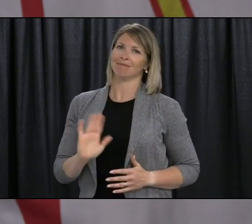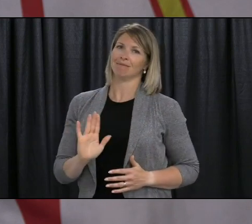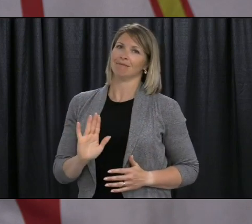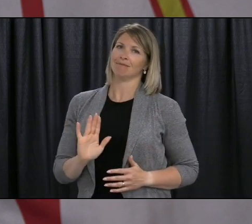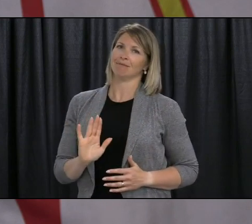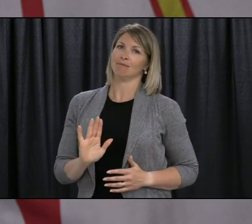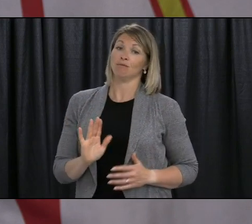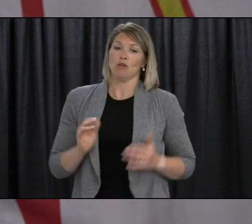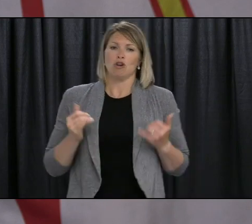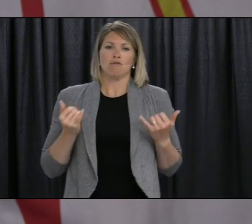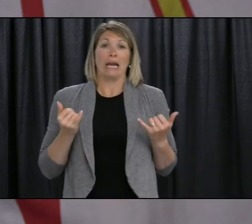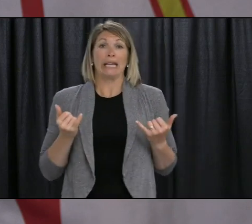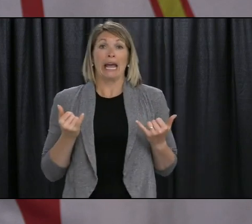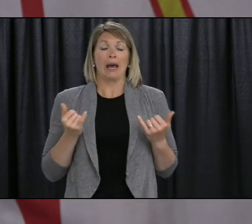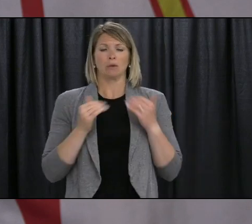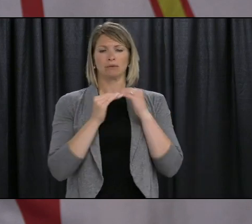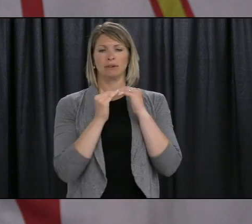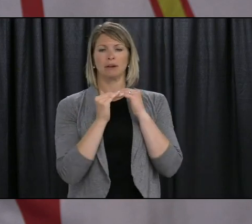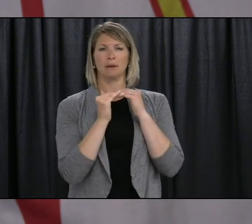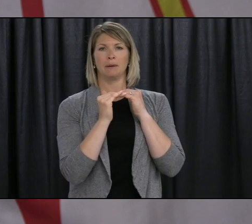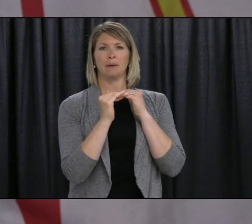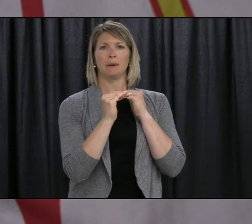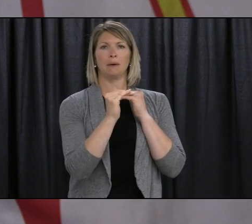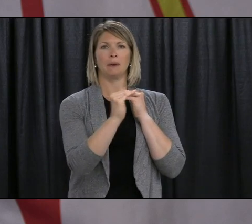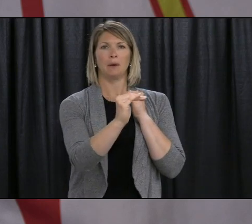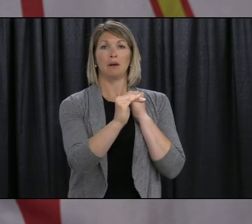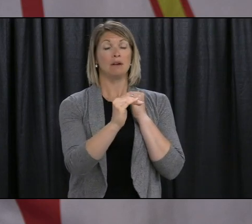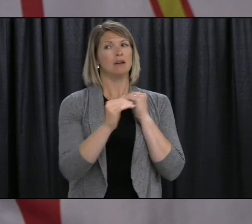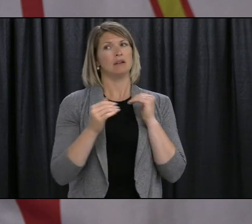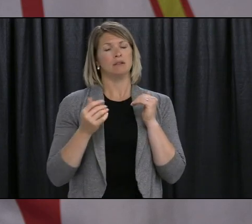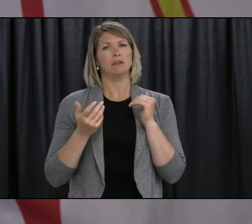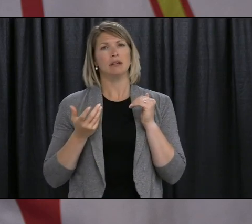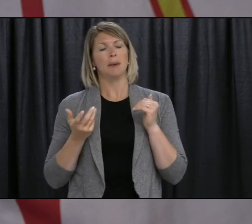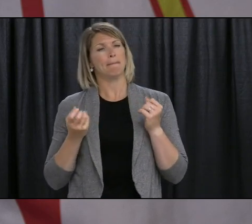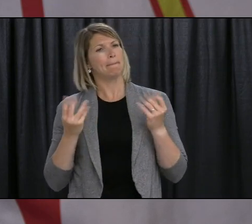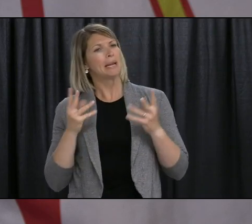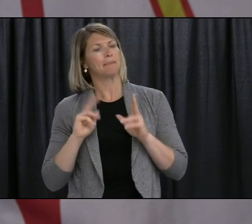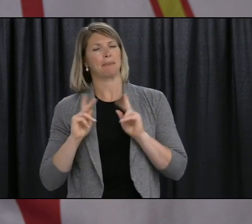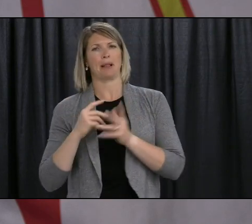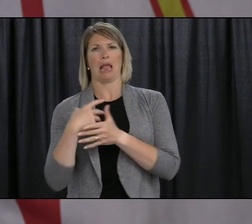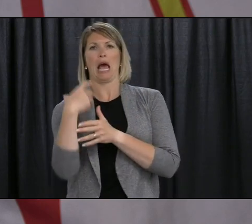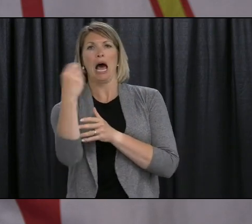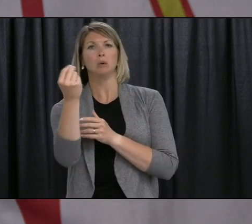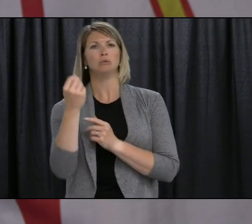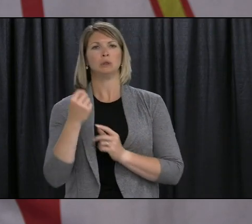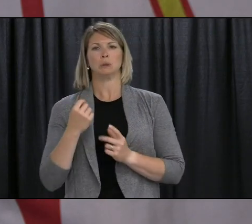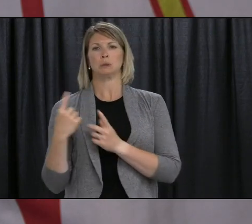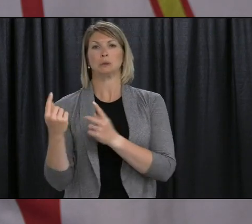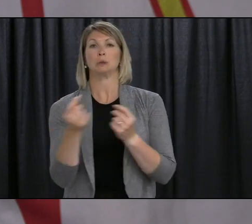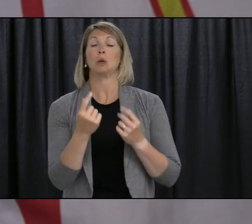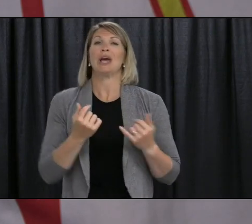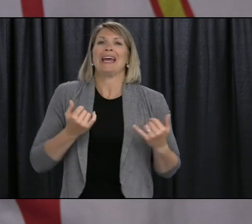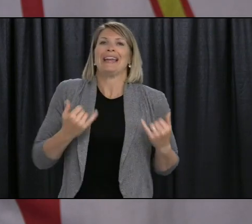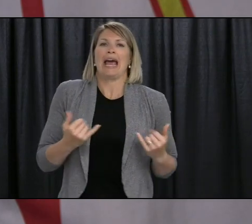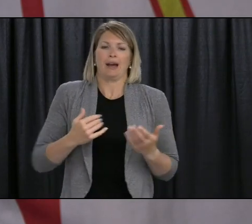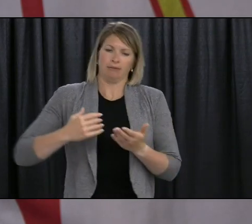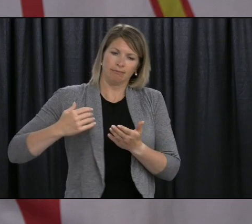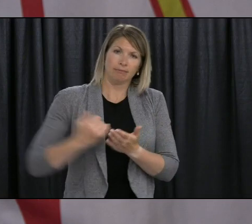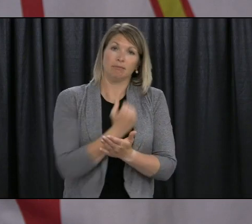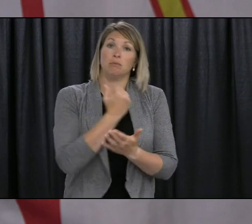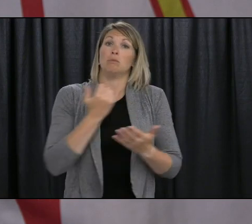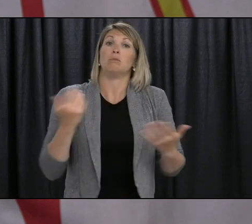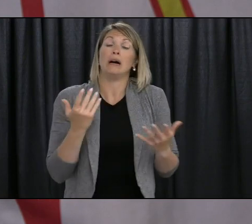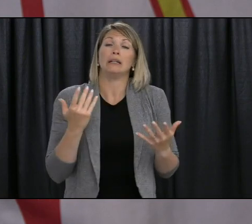we're seeing a time of low prevalence, we're able to get out and we're able to move around more, is to take this time to learn what you have to do to